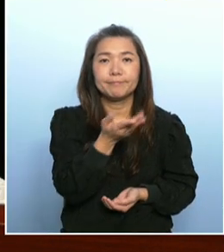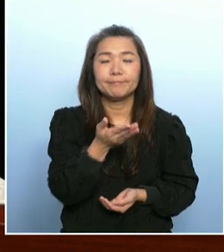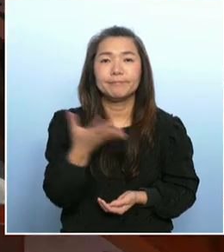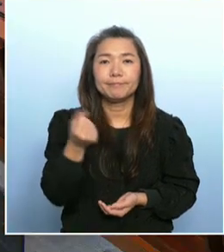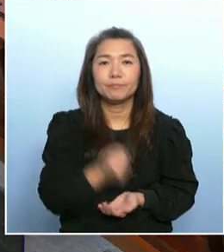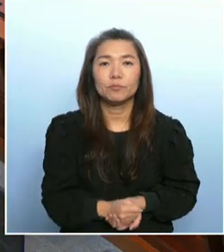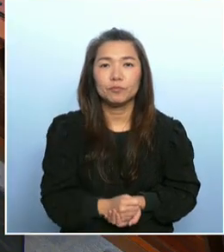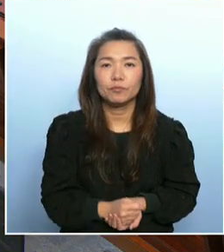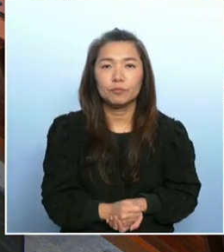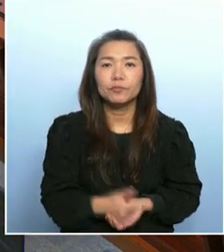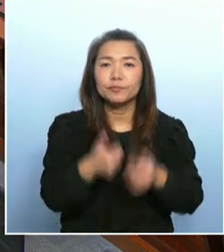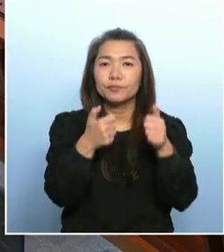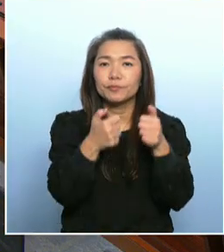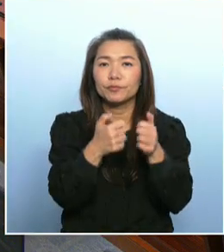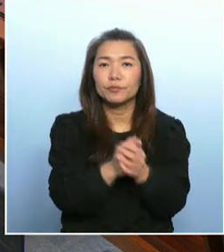Undersecretary.